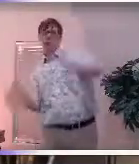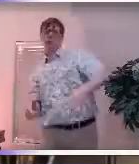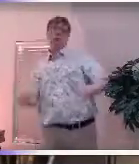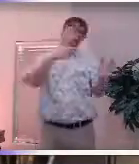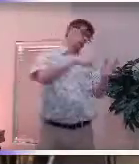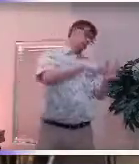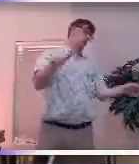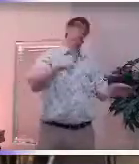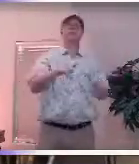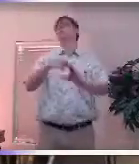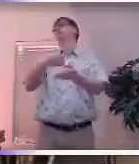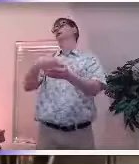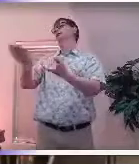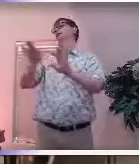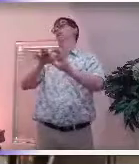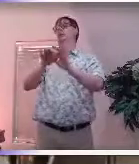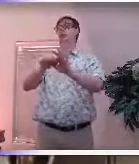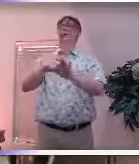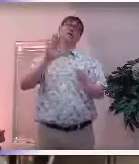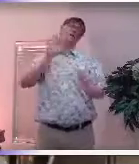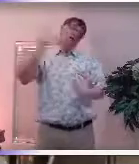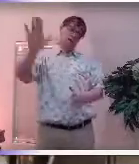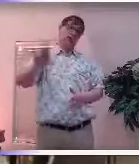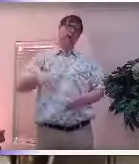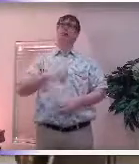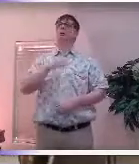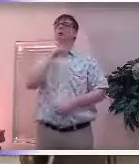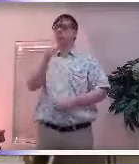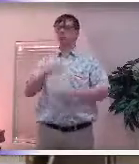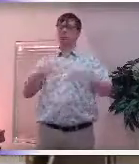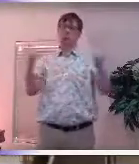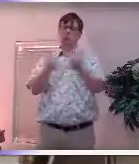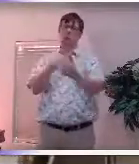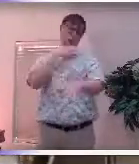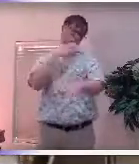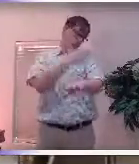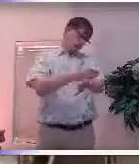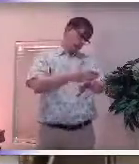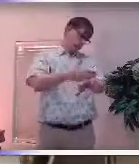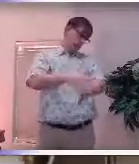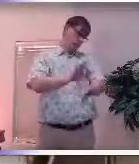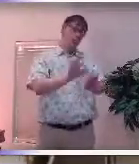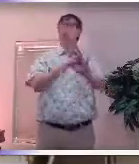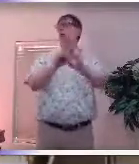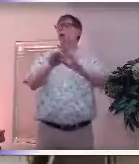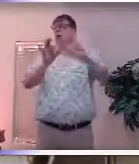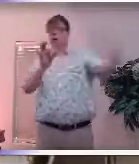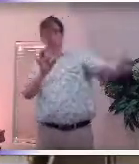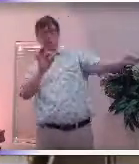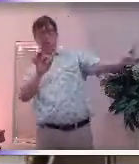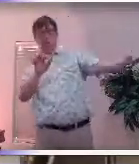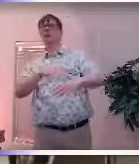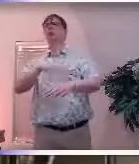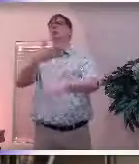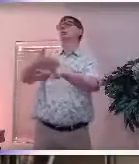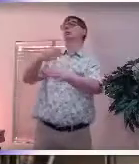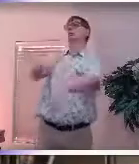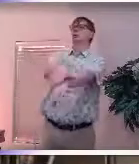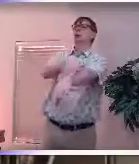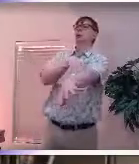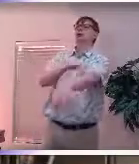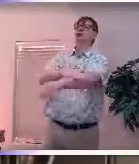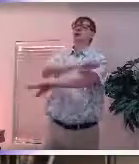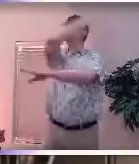we can do something about that as well. So we've been given this prototype, but of this body to last our whole life.